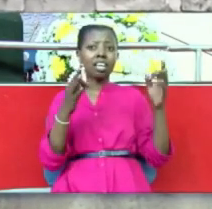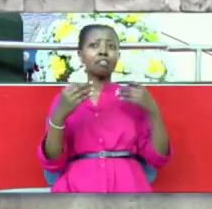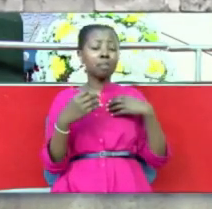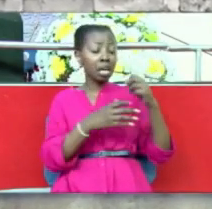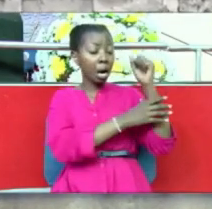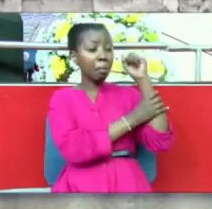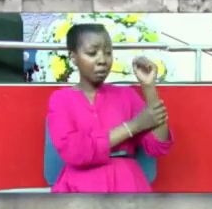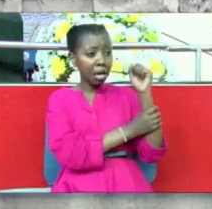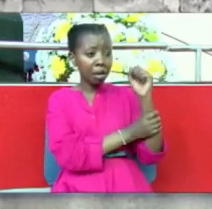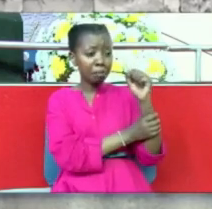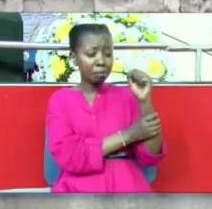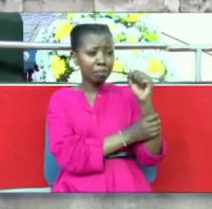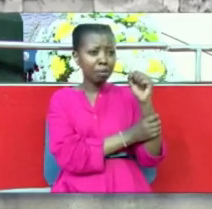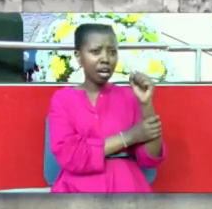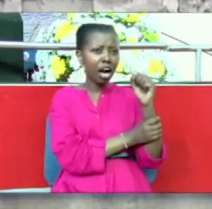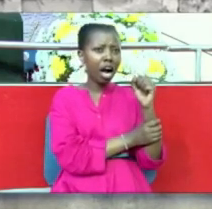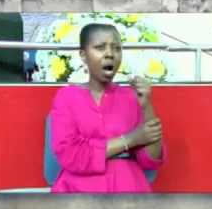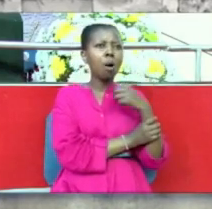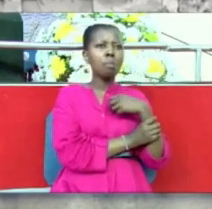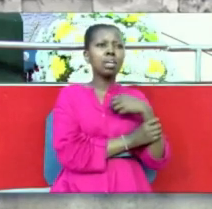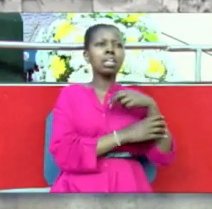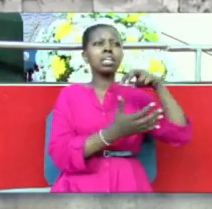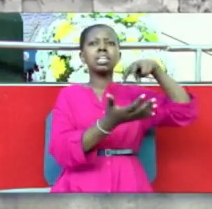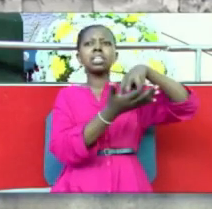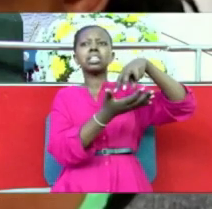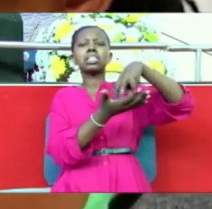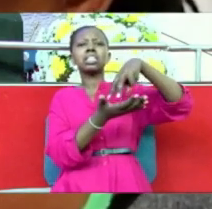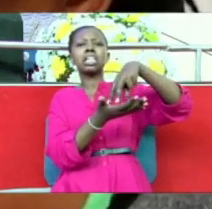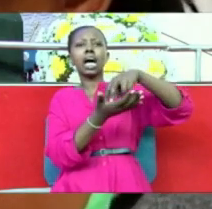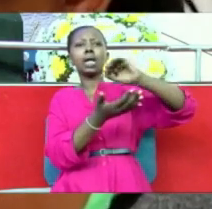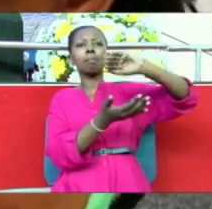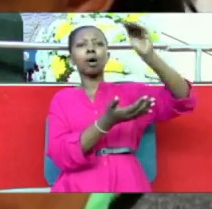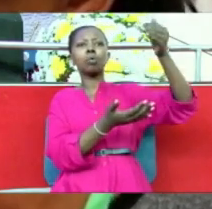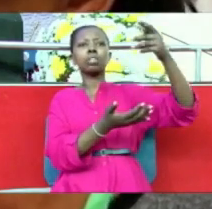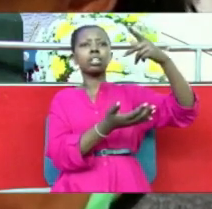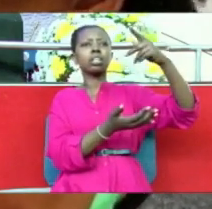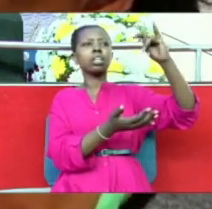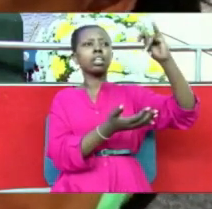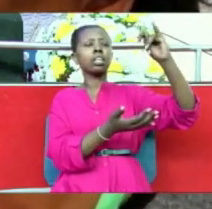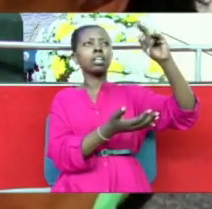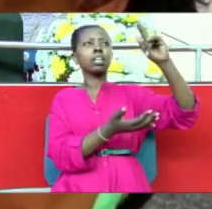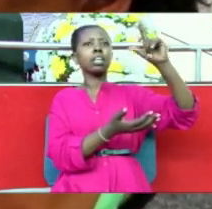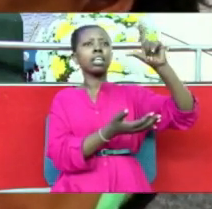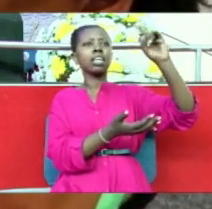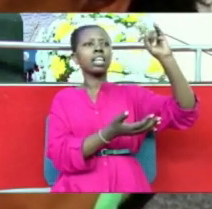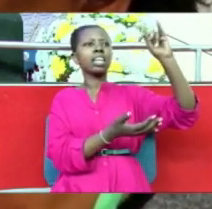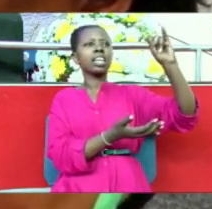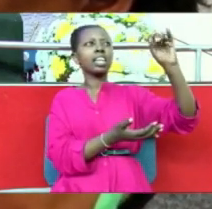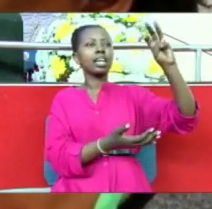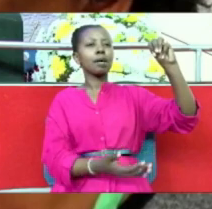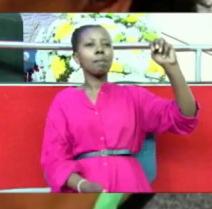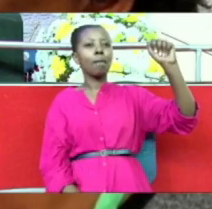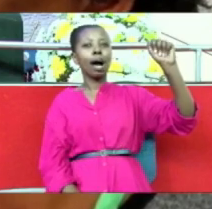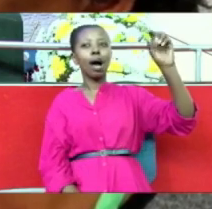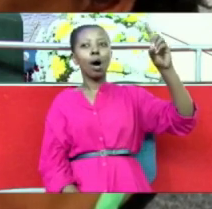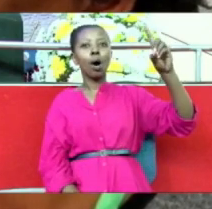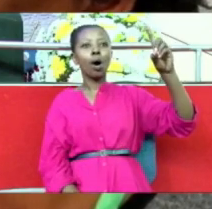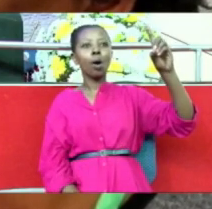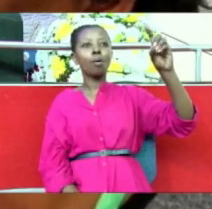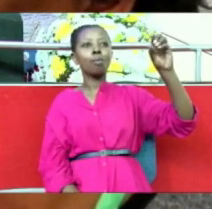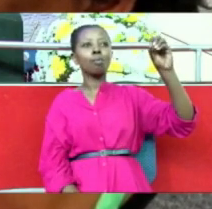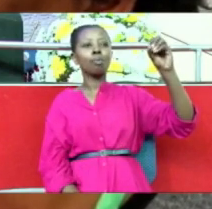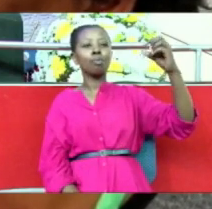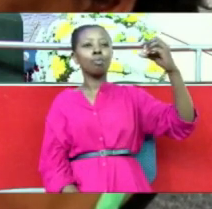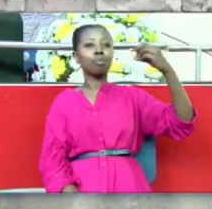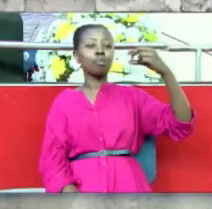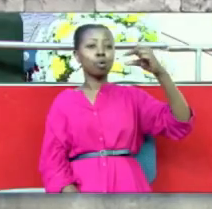hivyo. Sintapanda Kilimambogo. Yeah. Tapanda Kilimambogo. Nikiwa